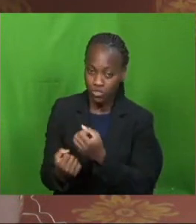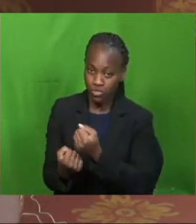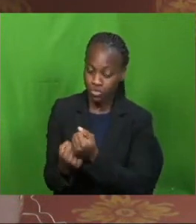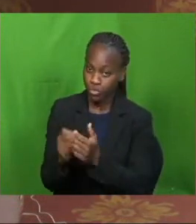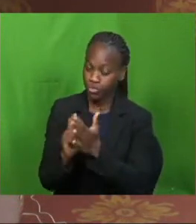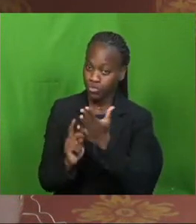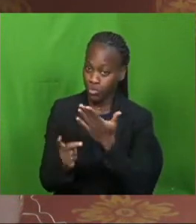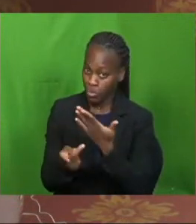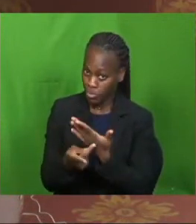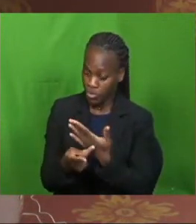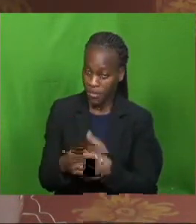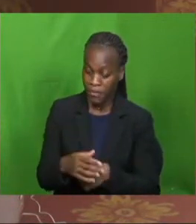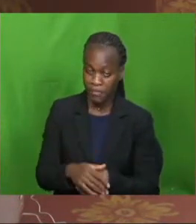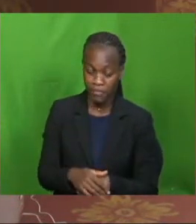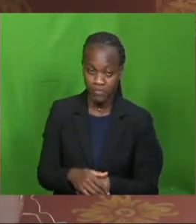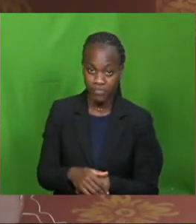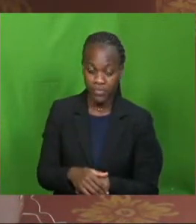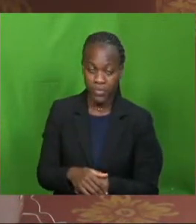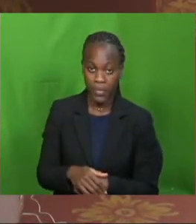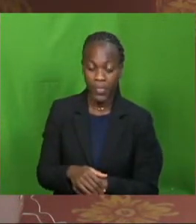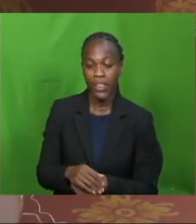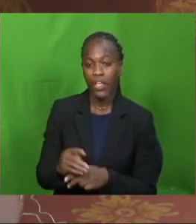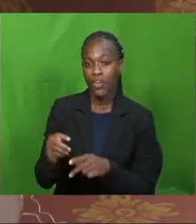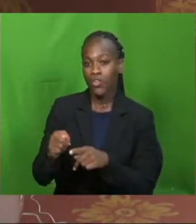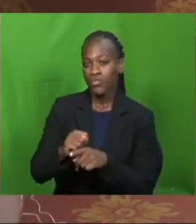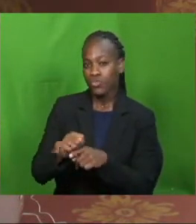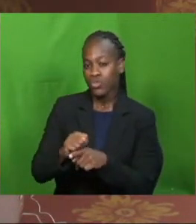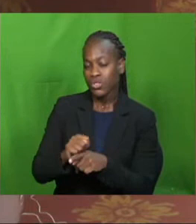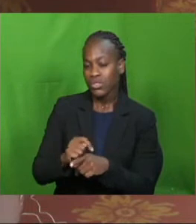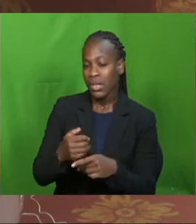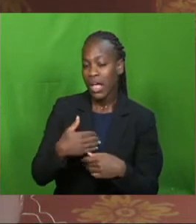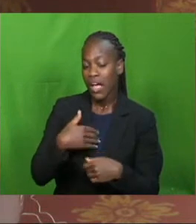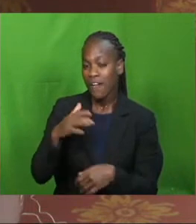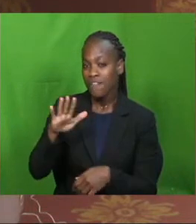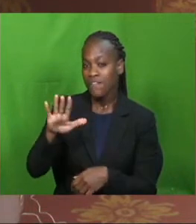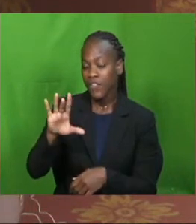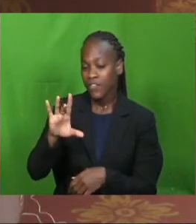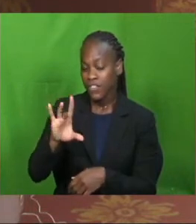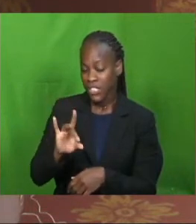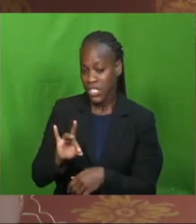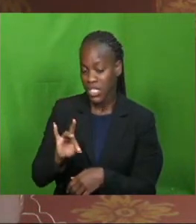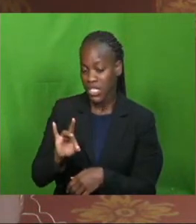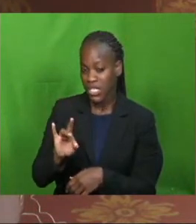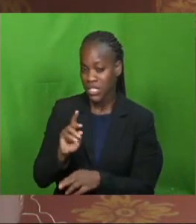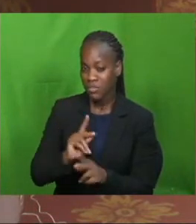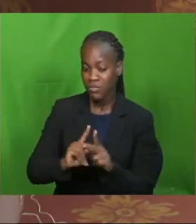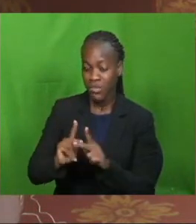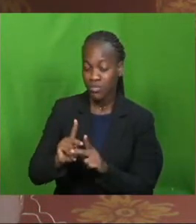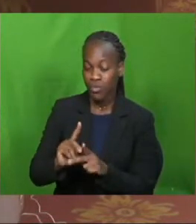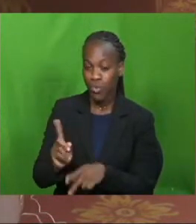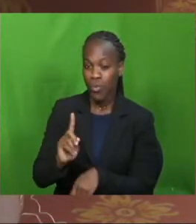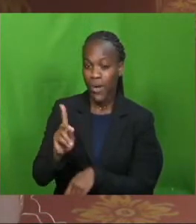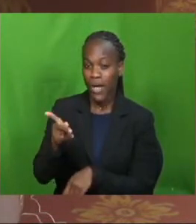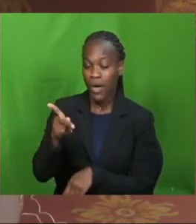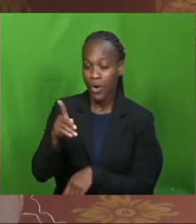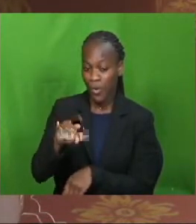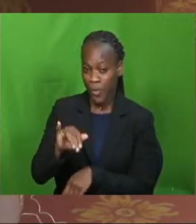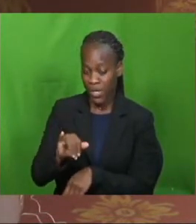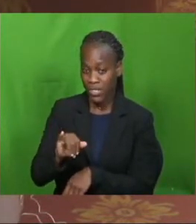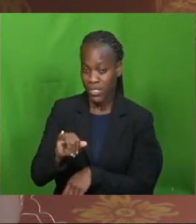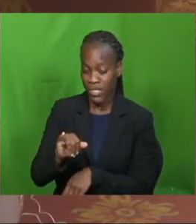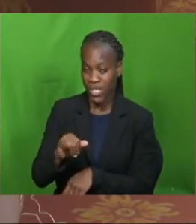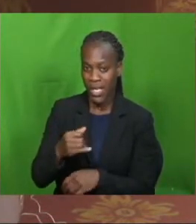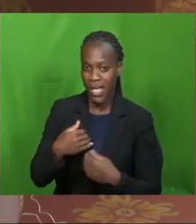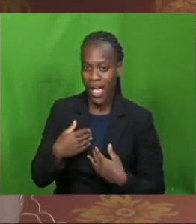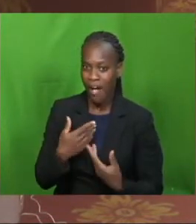So far, training for the first cohort of 58 participants has been held in Kumasi in the Ashanti region, with an official opening